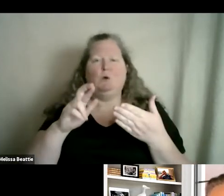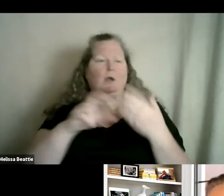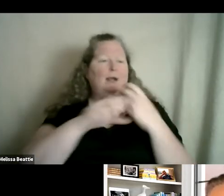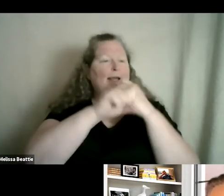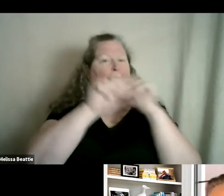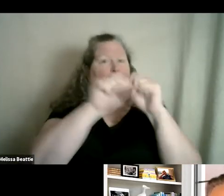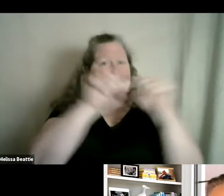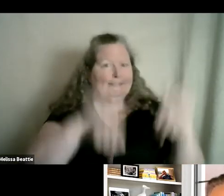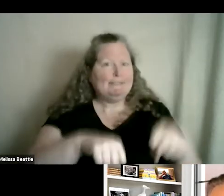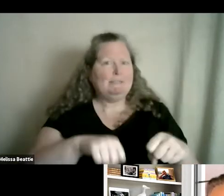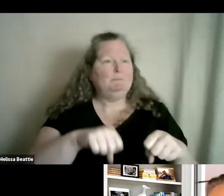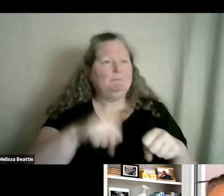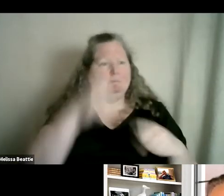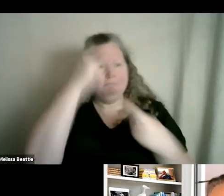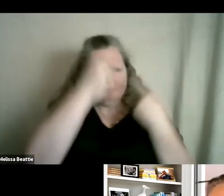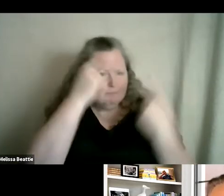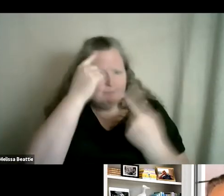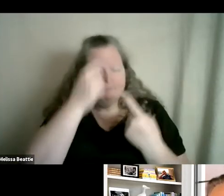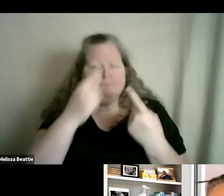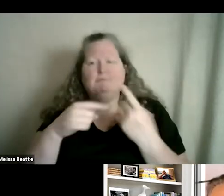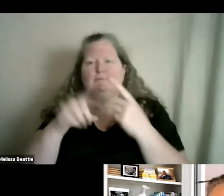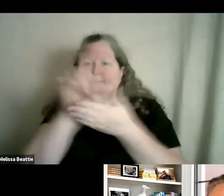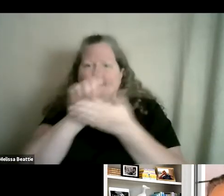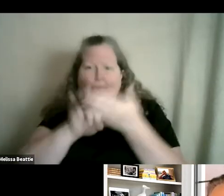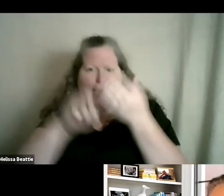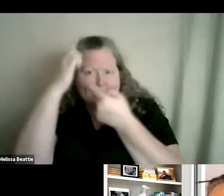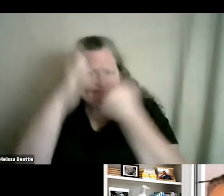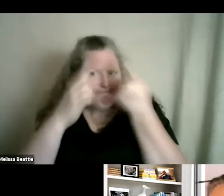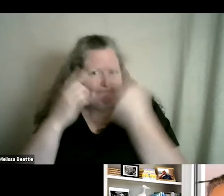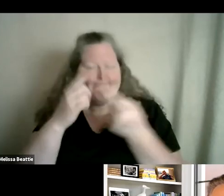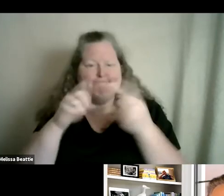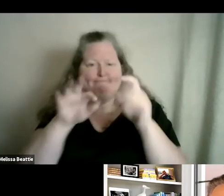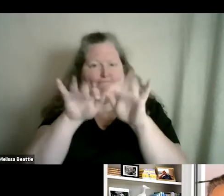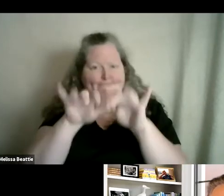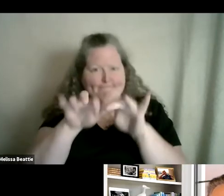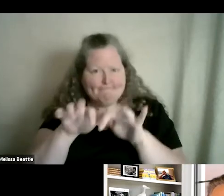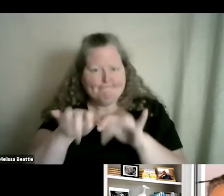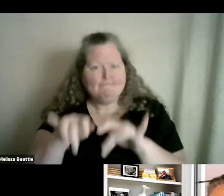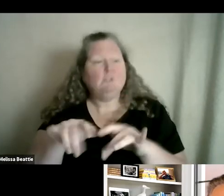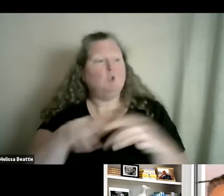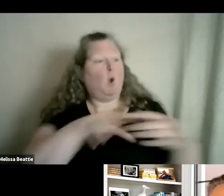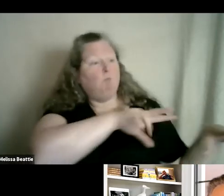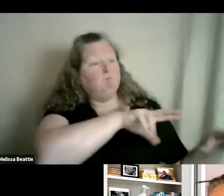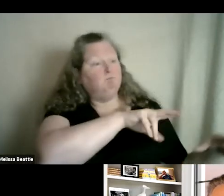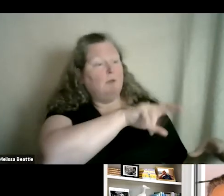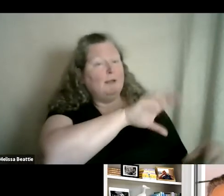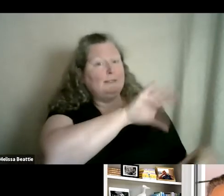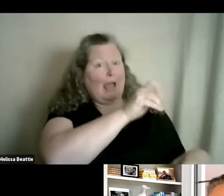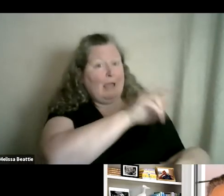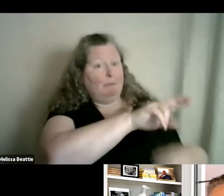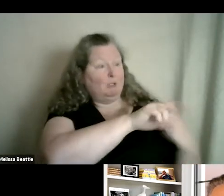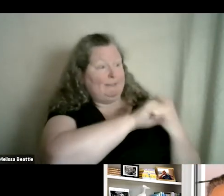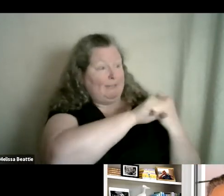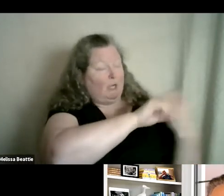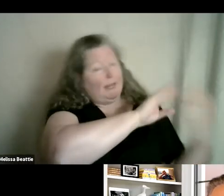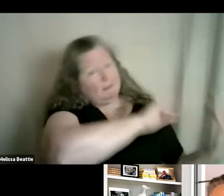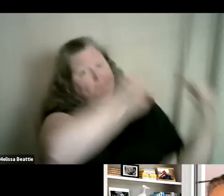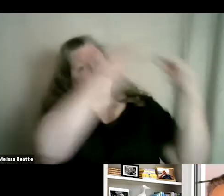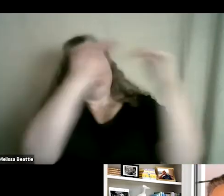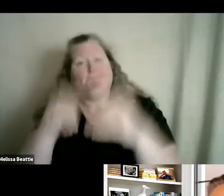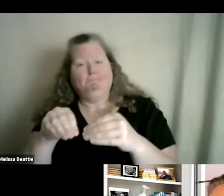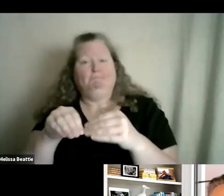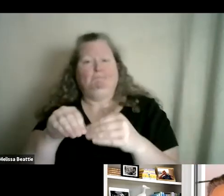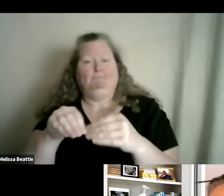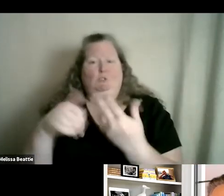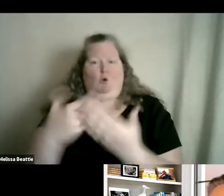are design thinkers. And so we look at it at an opportunity to bring cybersecurity into that fold of systems thinking and mental